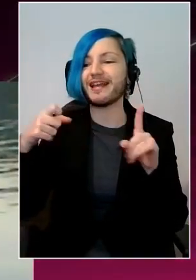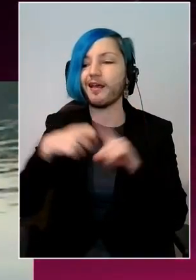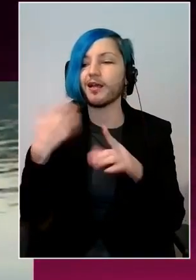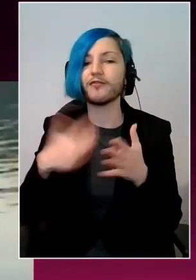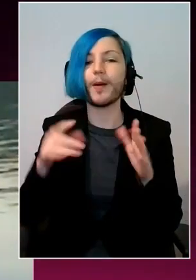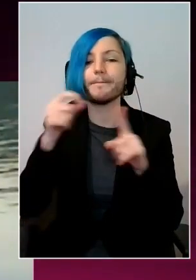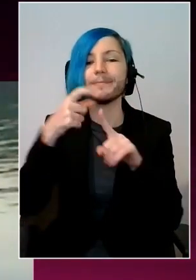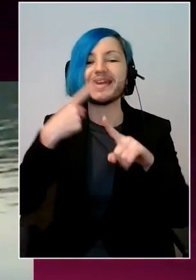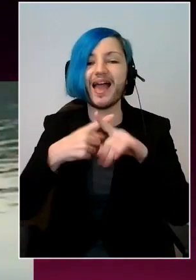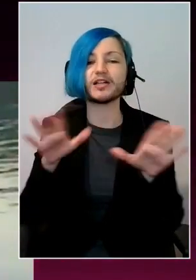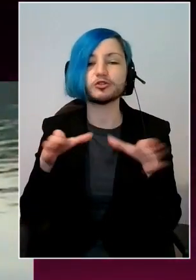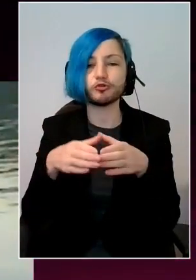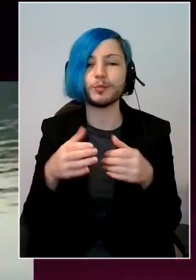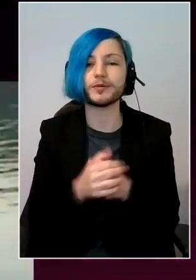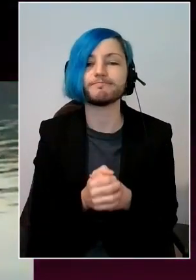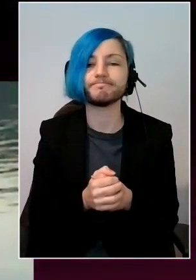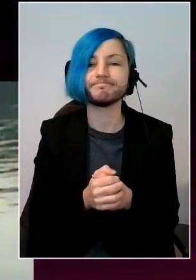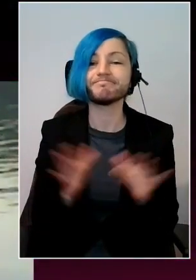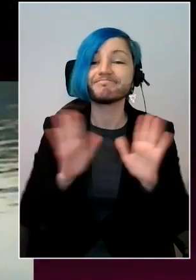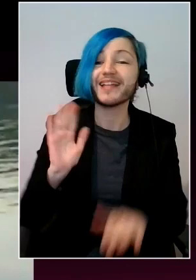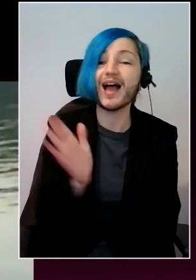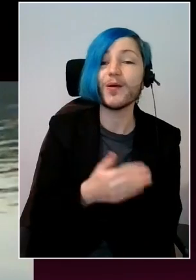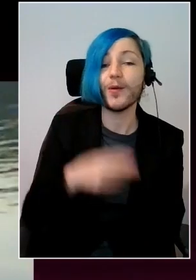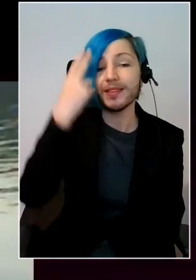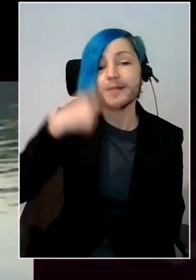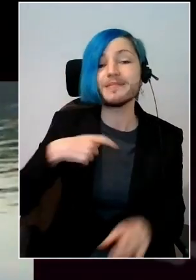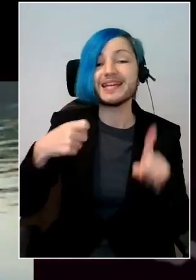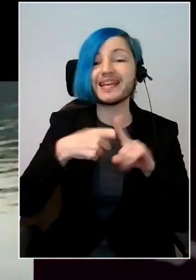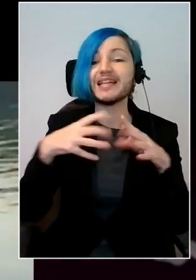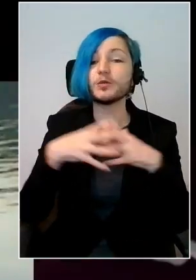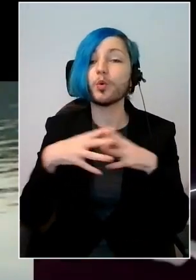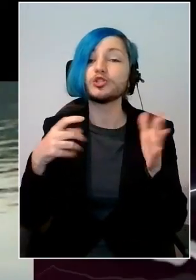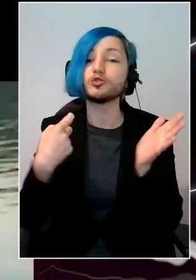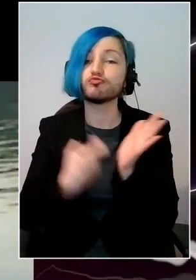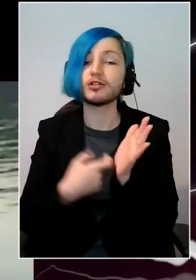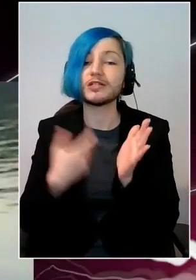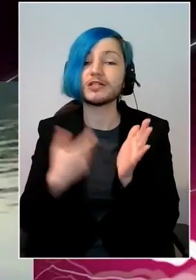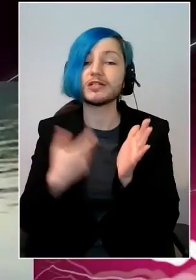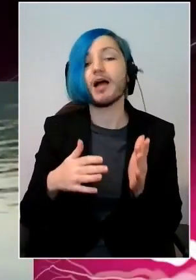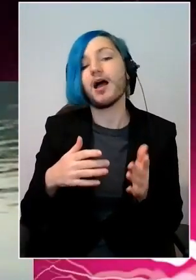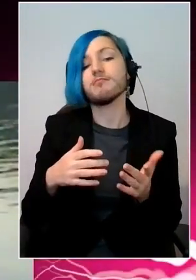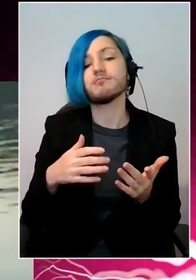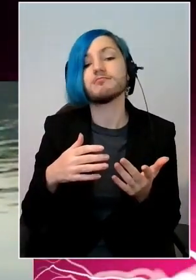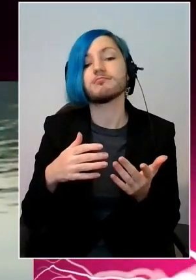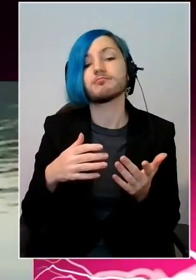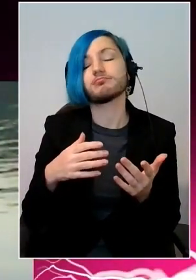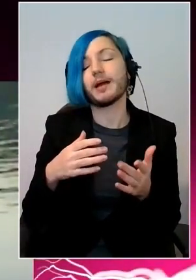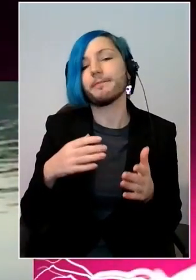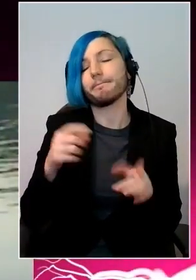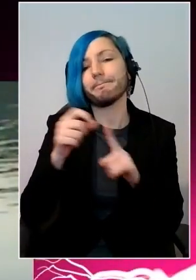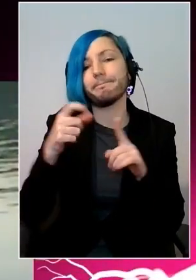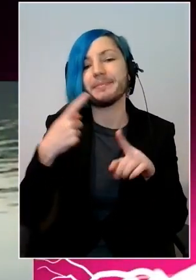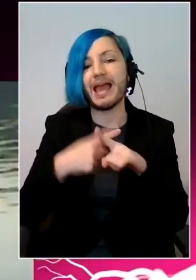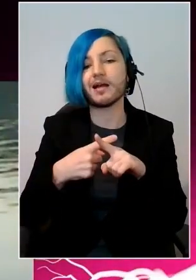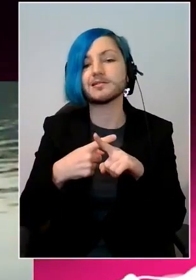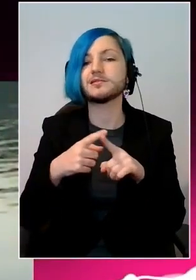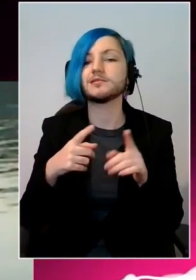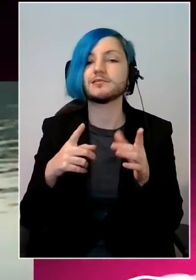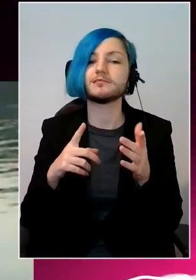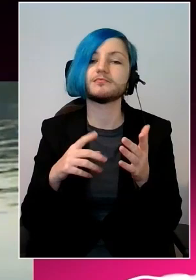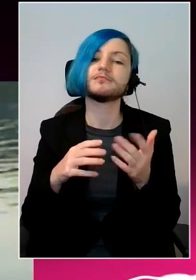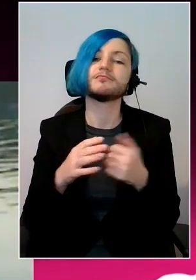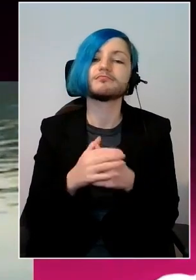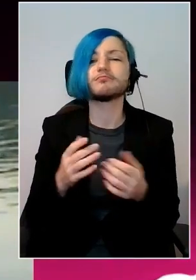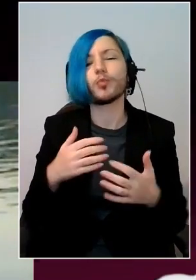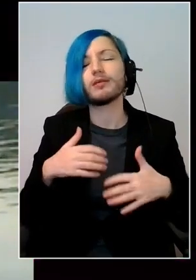Hello everyone, my name is Katie Woods-Ruddick and I'm delighted to represent PX at the North East Regional Awards. PX are delighted